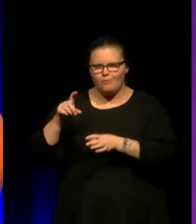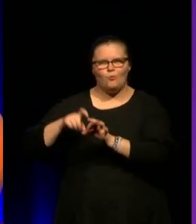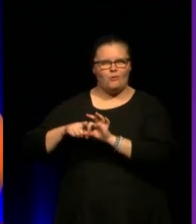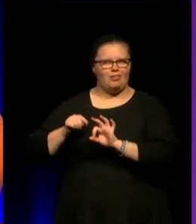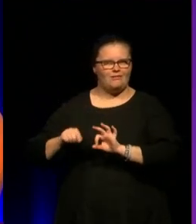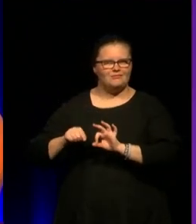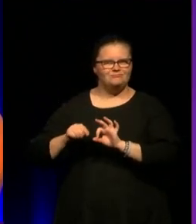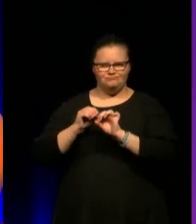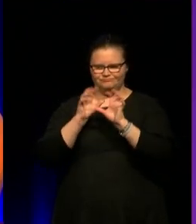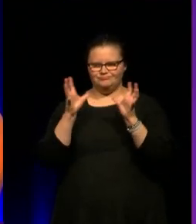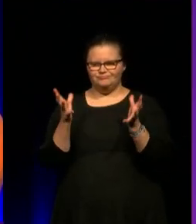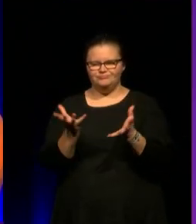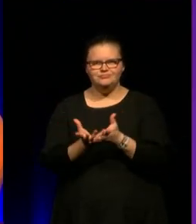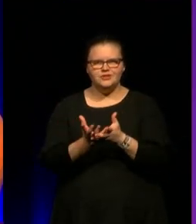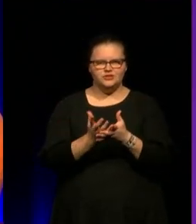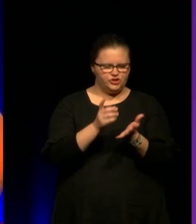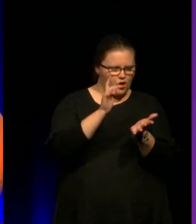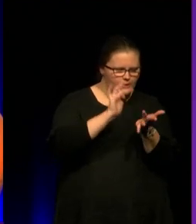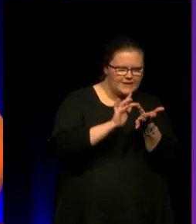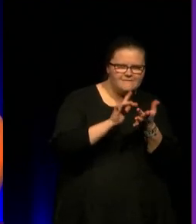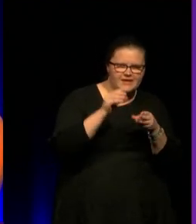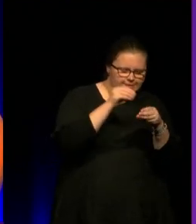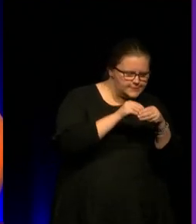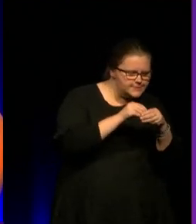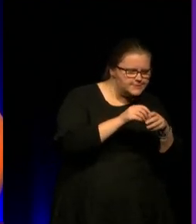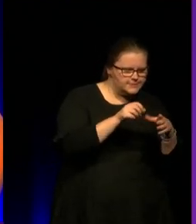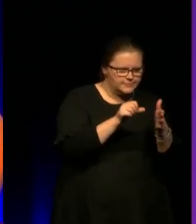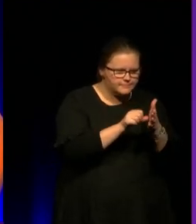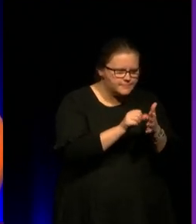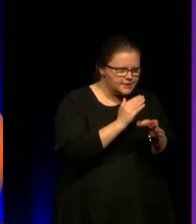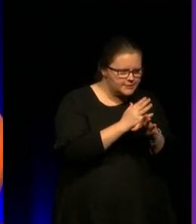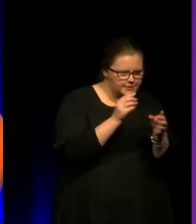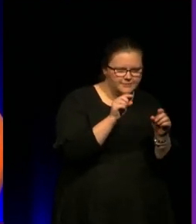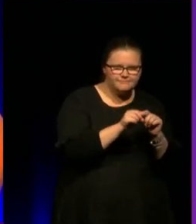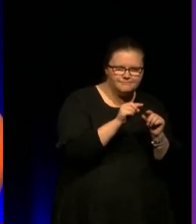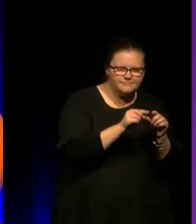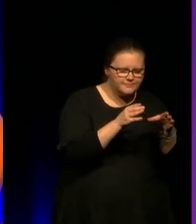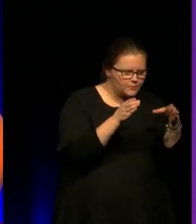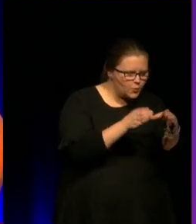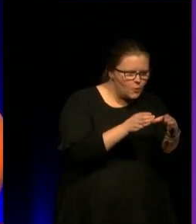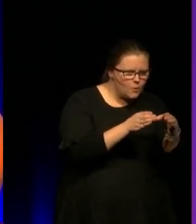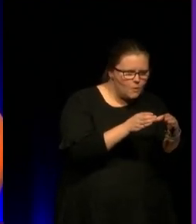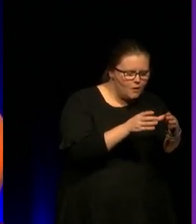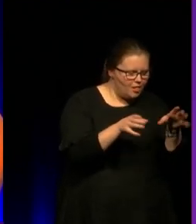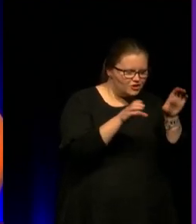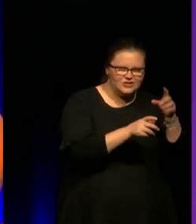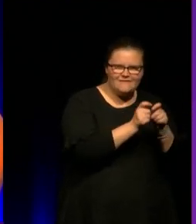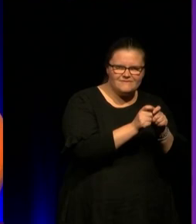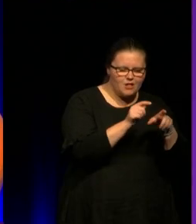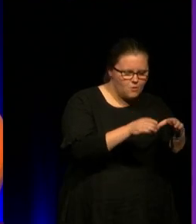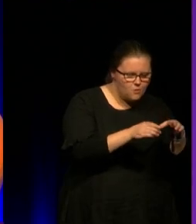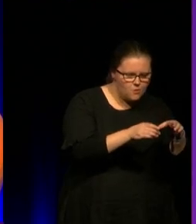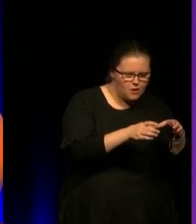the payback. You know, all of those jobs, the head office stuff that goes around that and the value of that